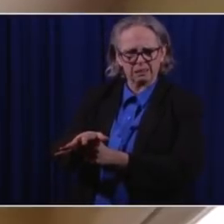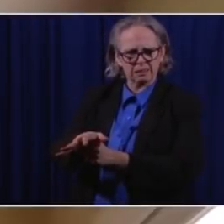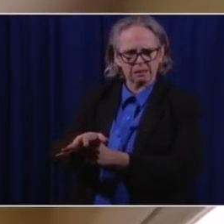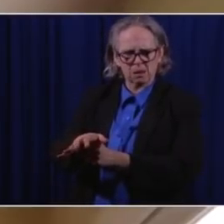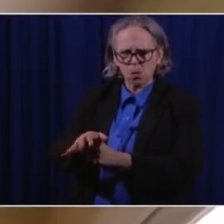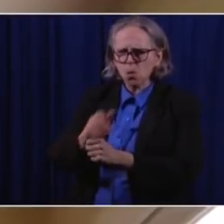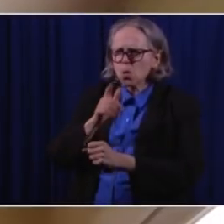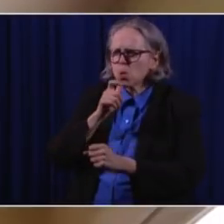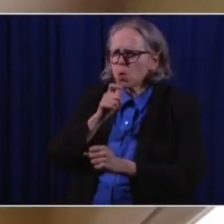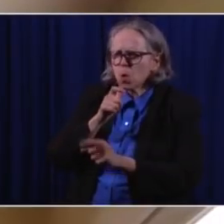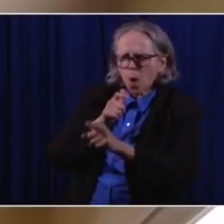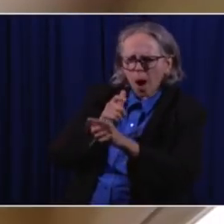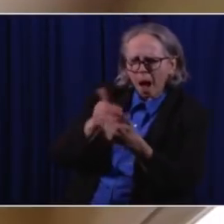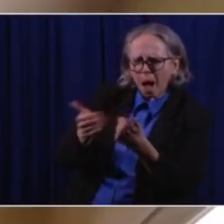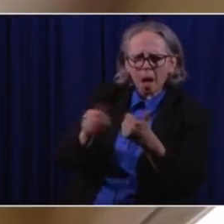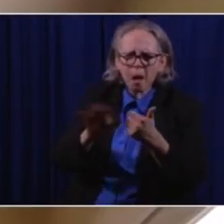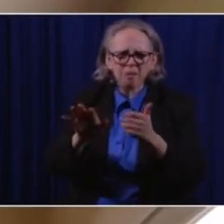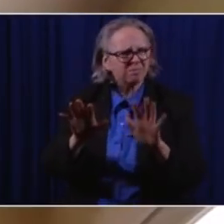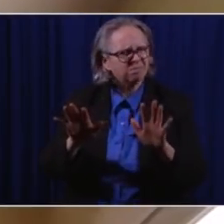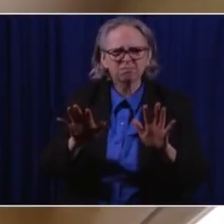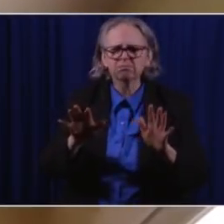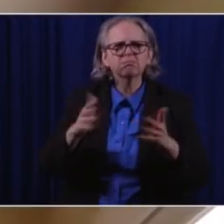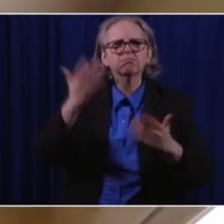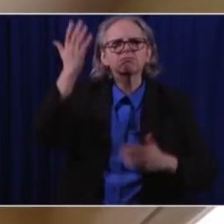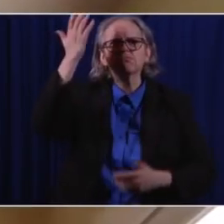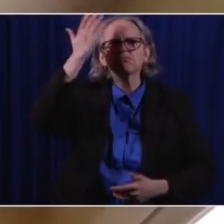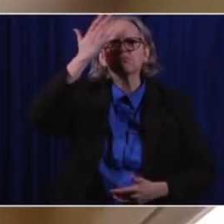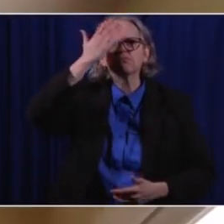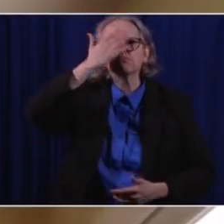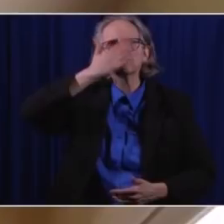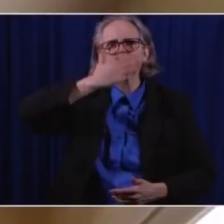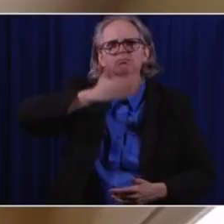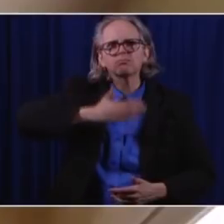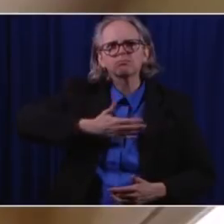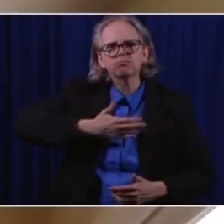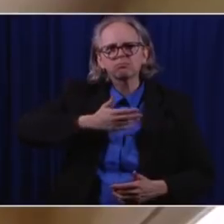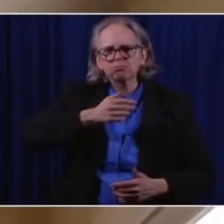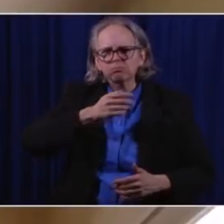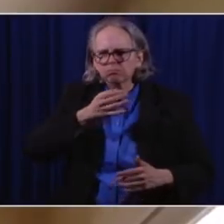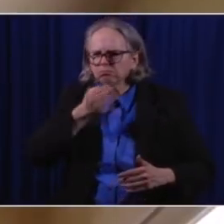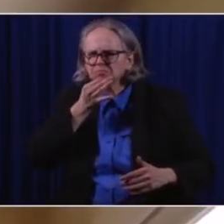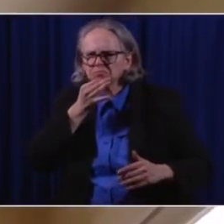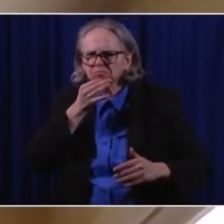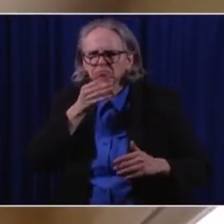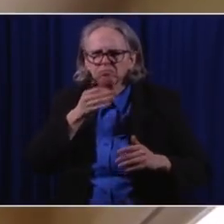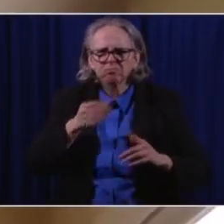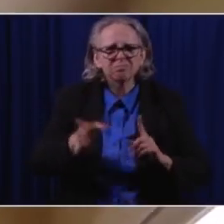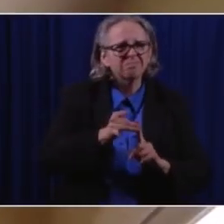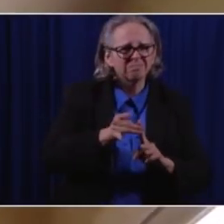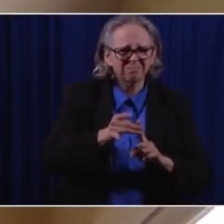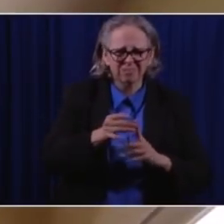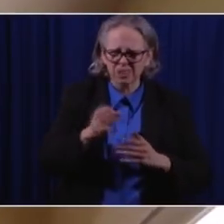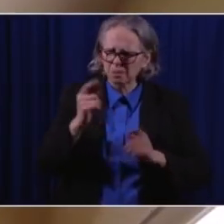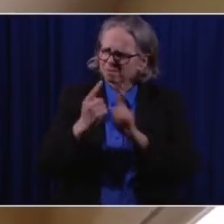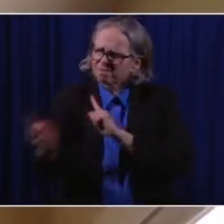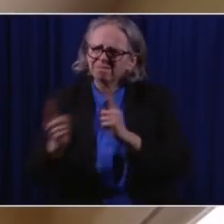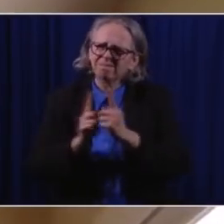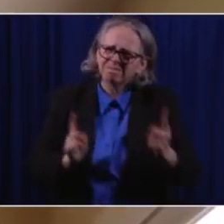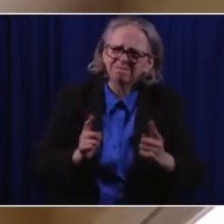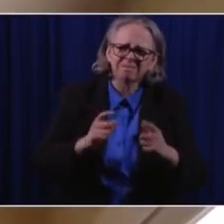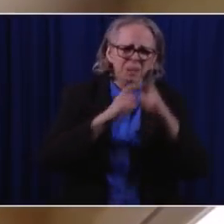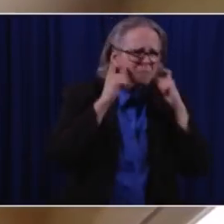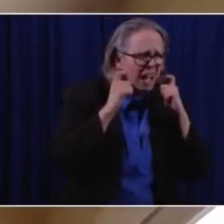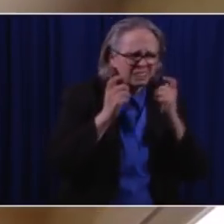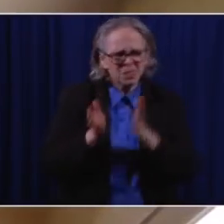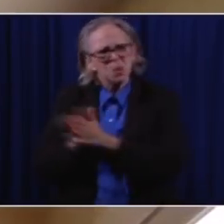no symptoms. So we need to practice social distancing, wear our masks, wash our hands, and keep our